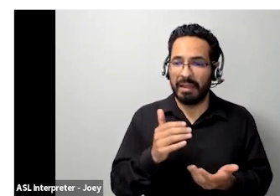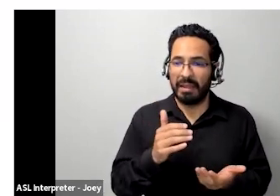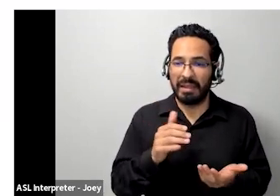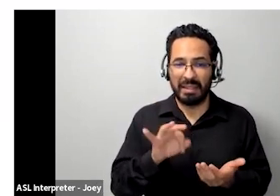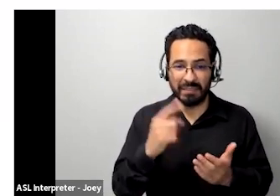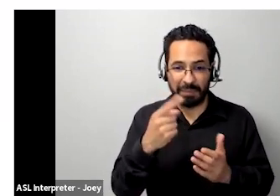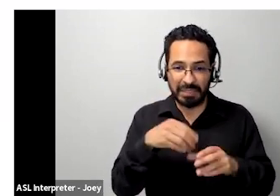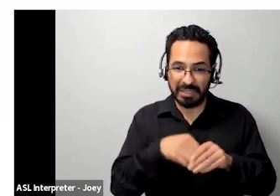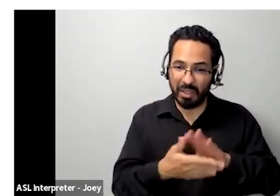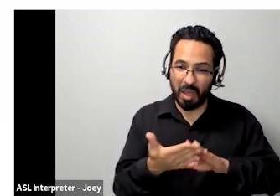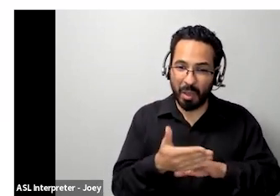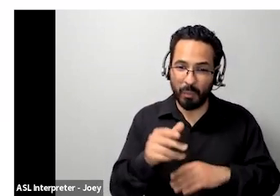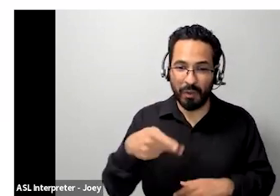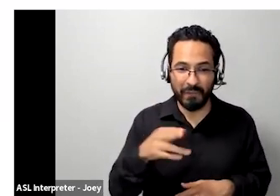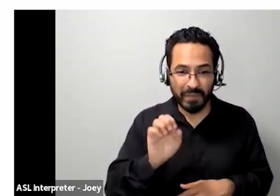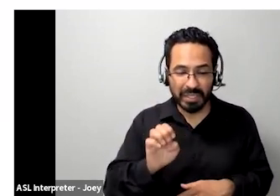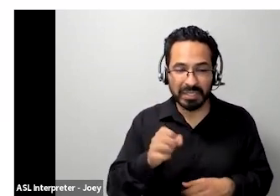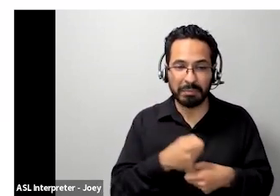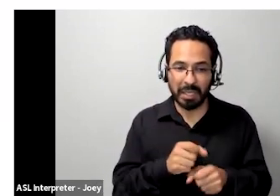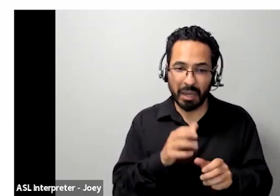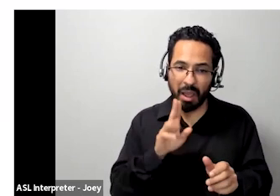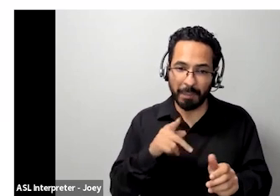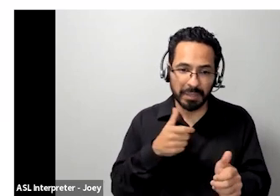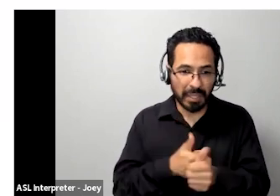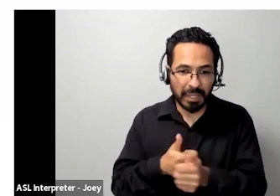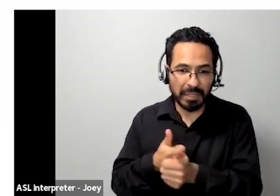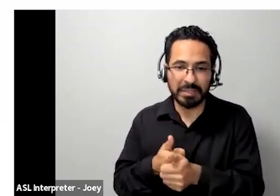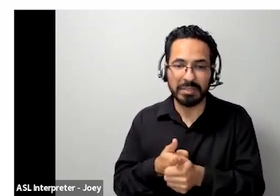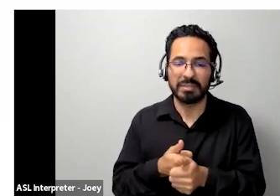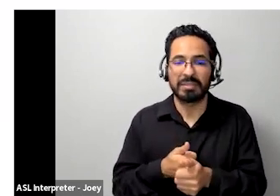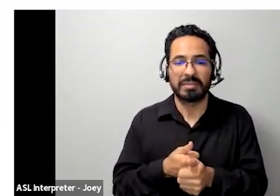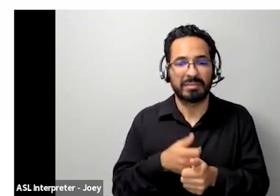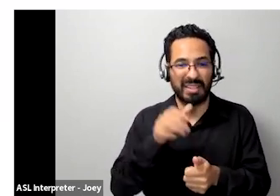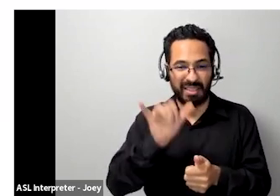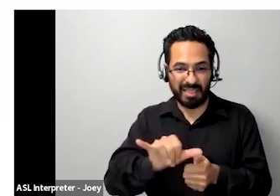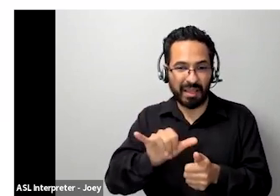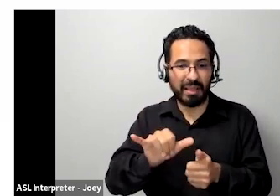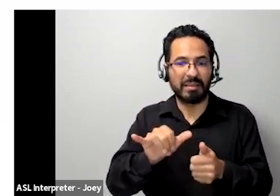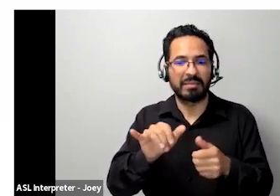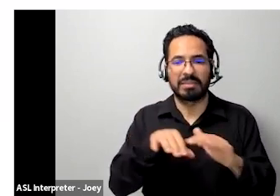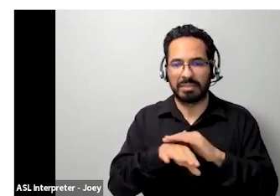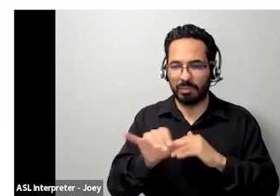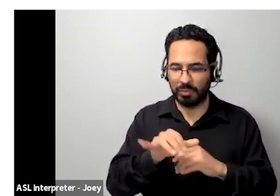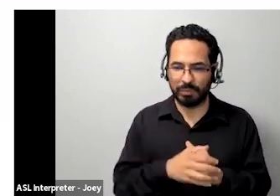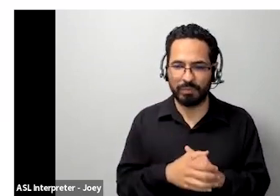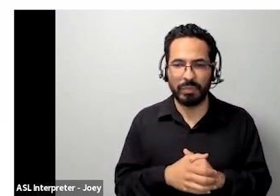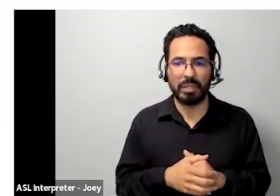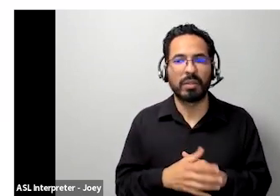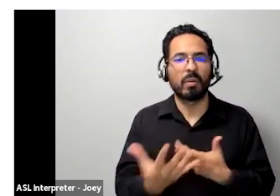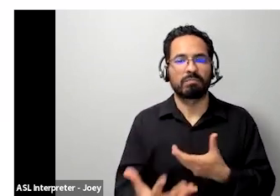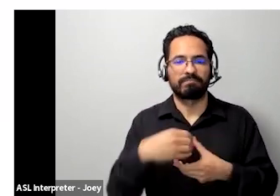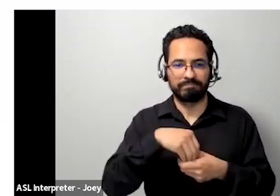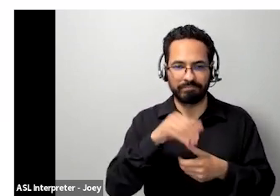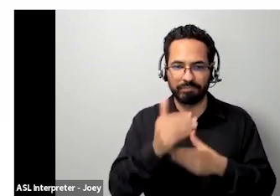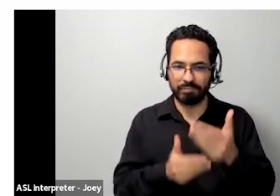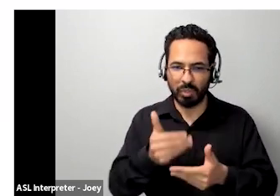operate phase and you're making updates, making sure that any update is also accessible. So making it part of the processes that you